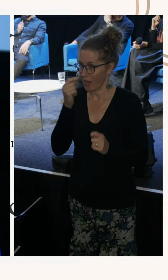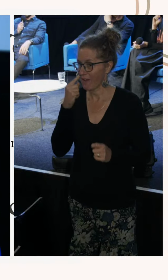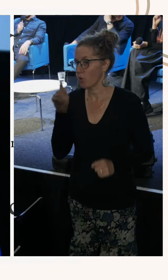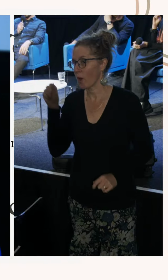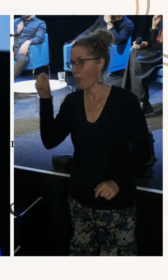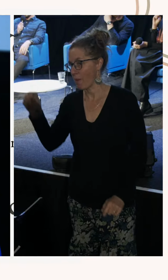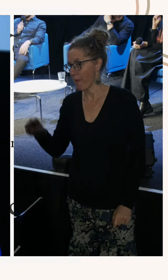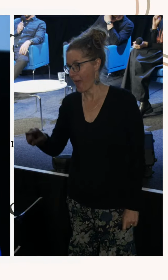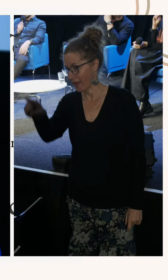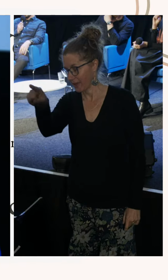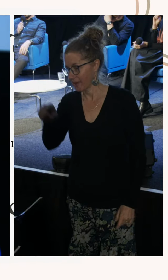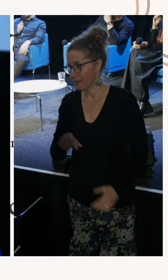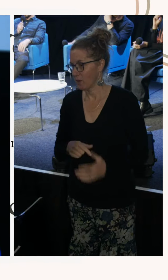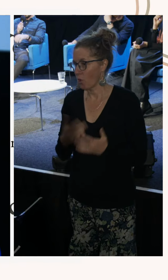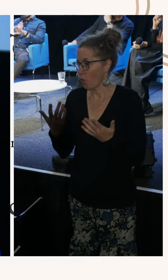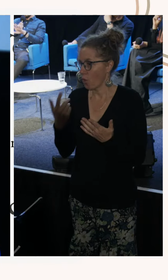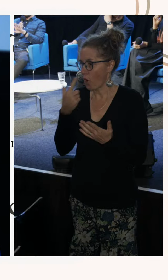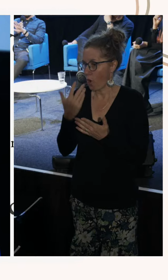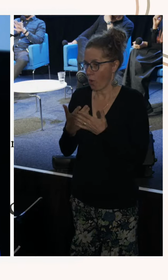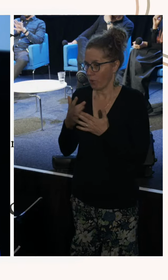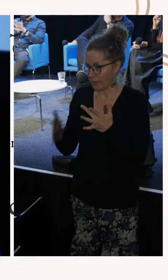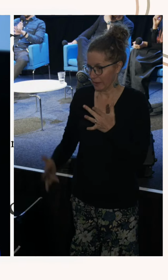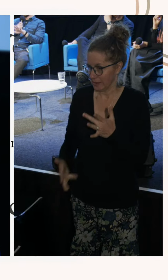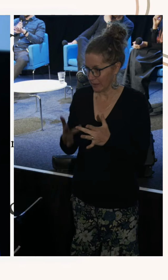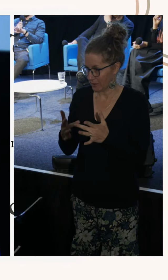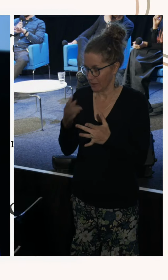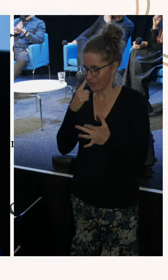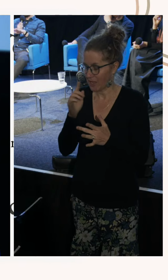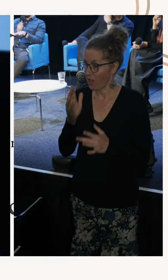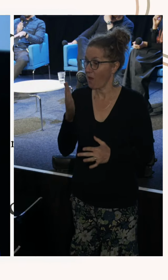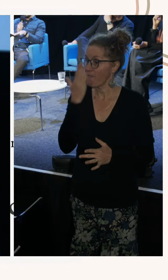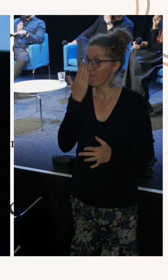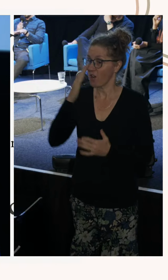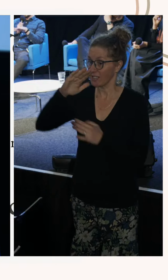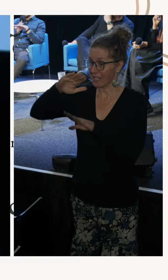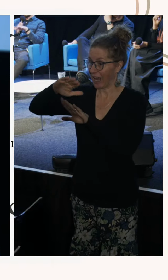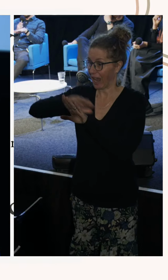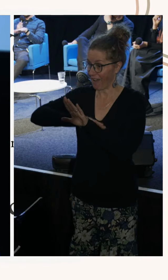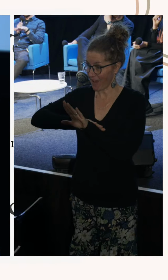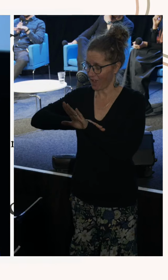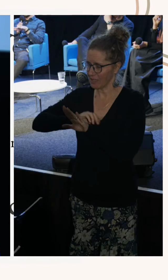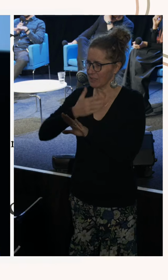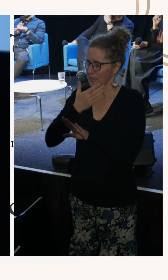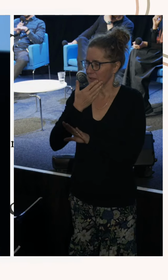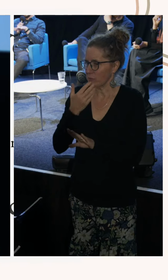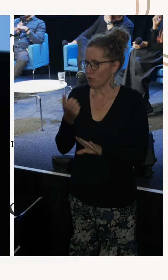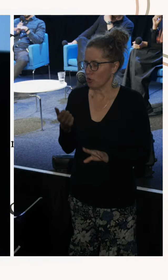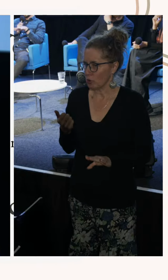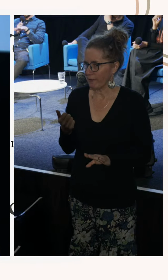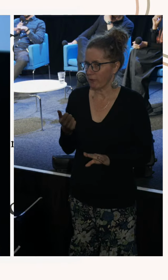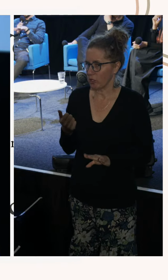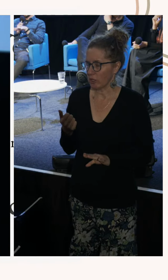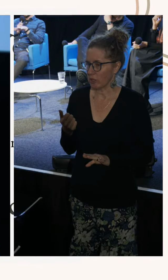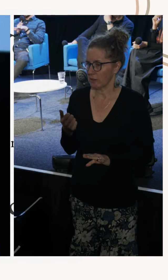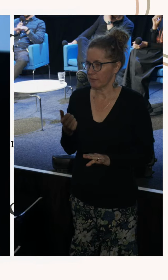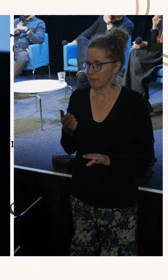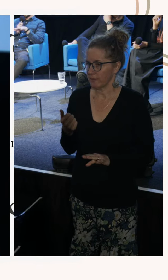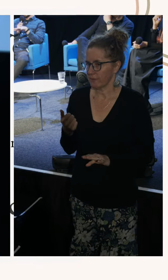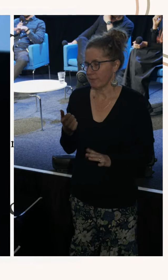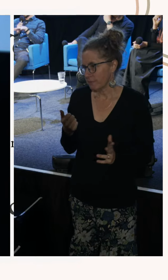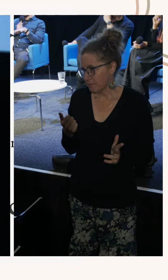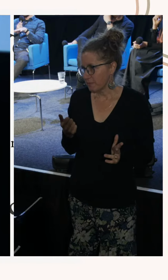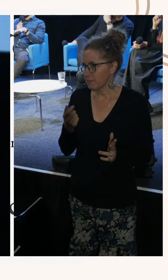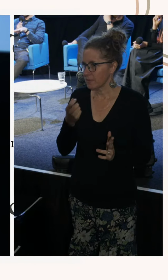back or online. The front cover is this beautiful